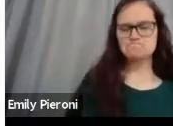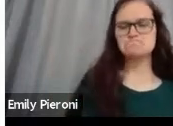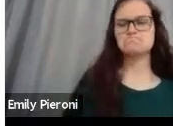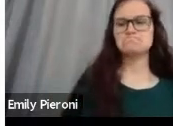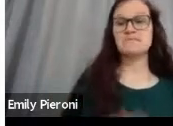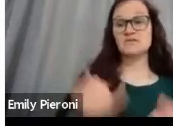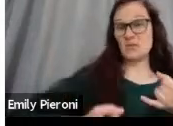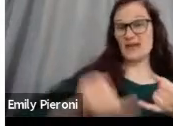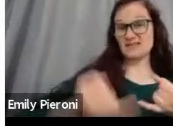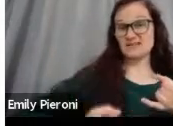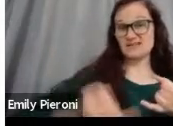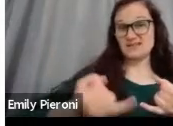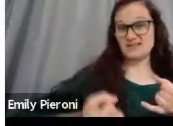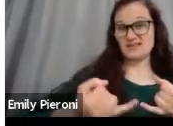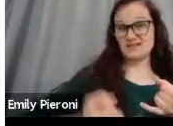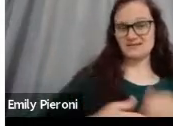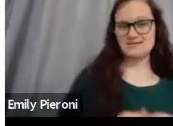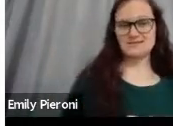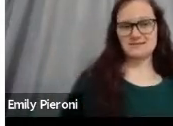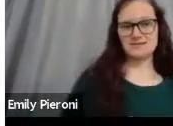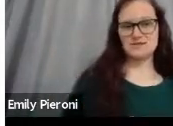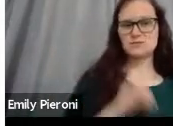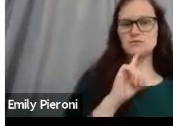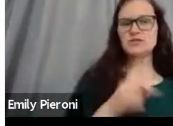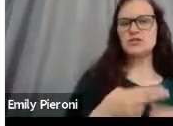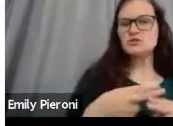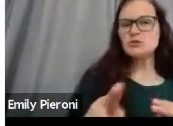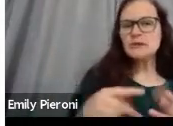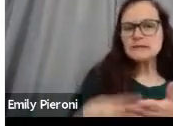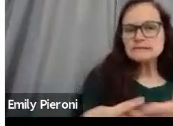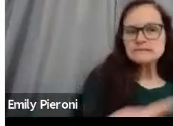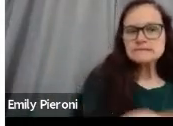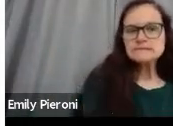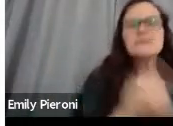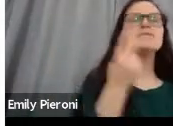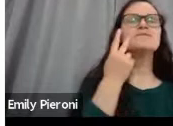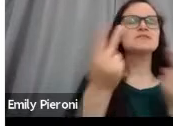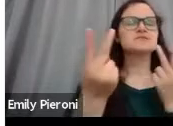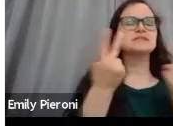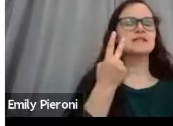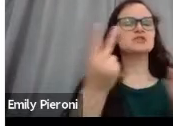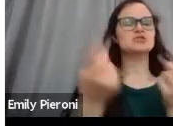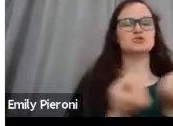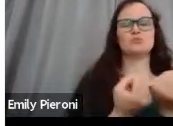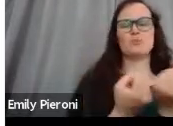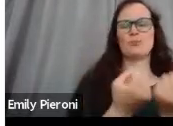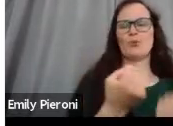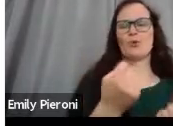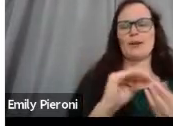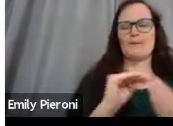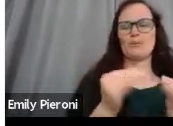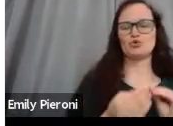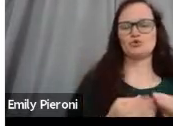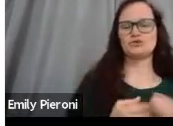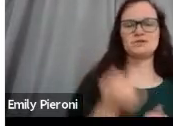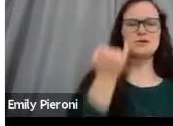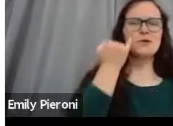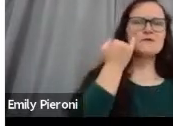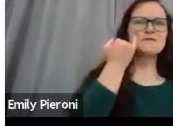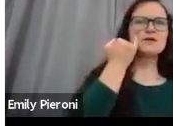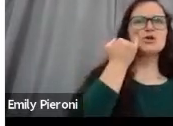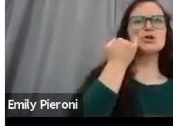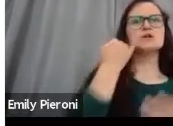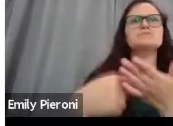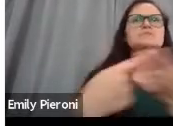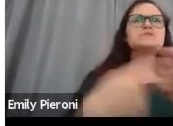Lastly, talk very quickly about visualization to support data. So if you're talking to a group of scientists, you